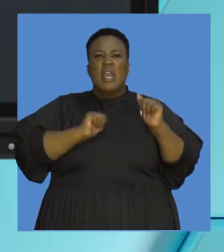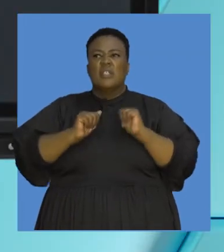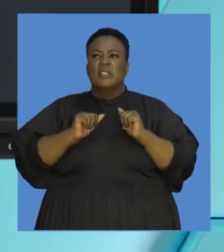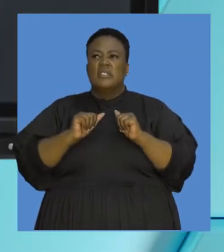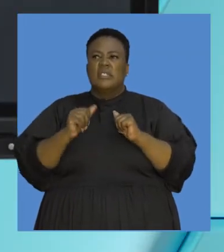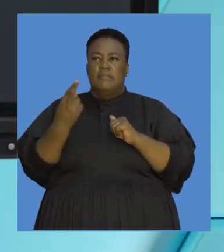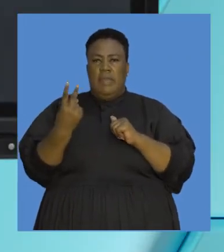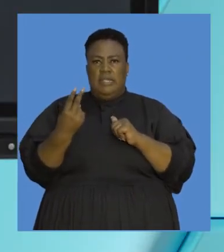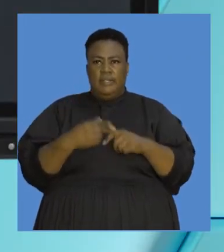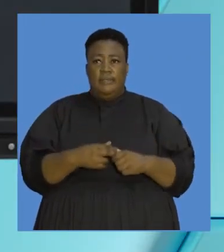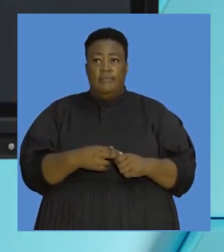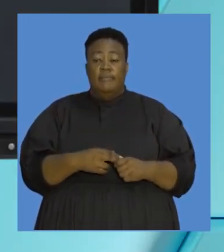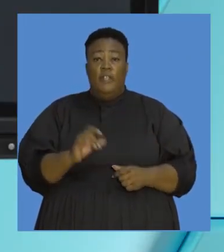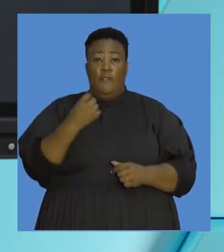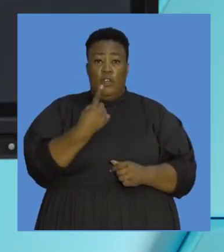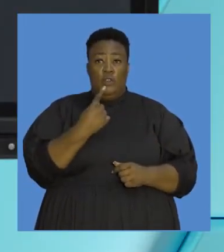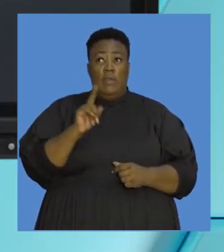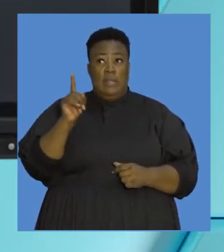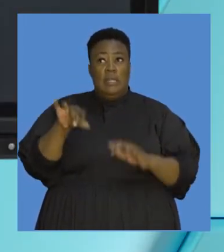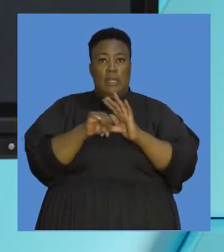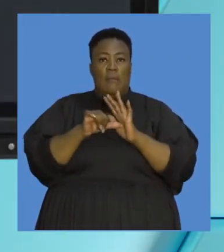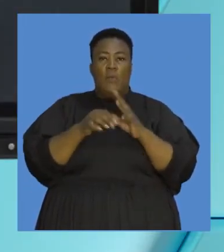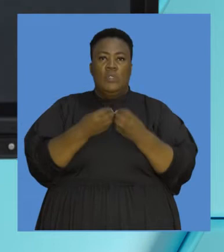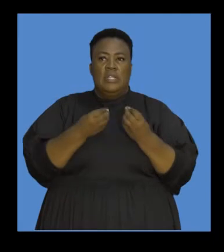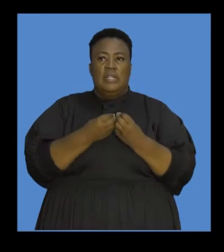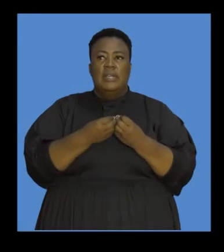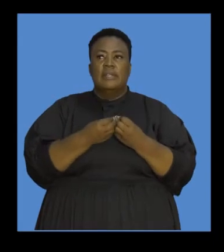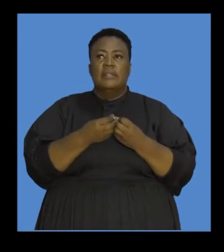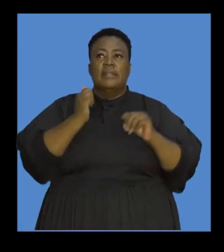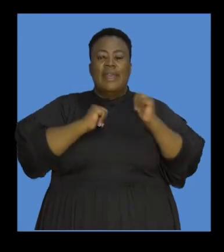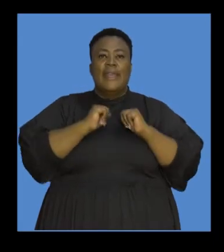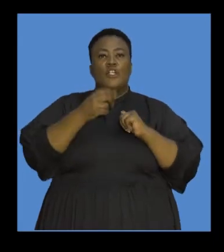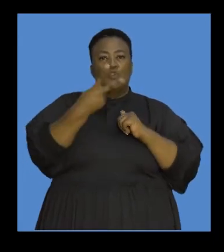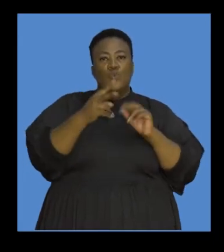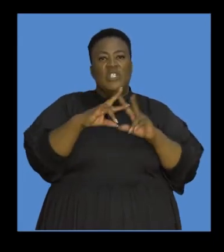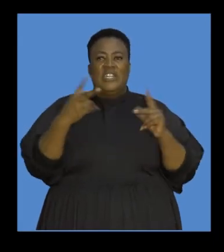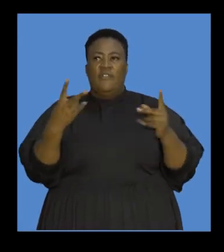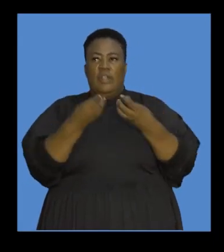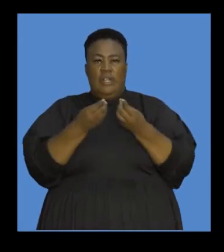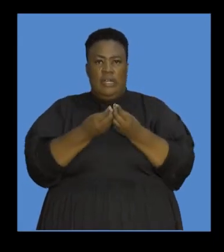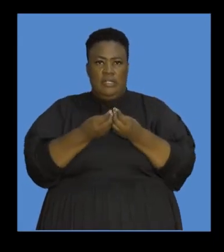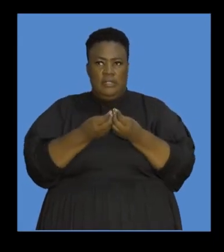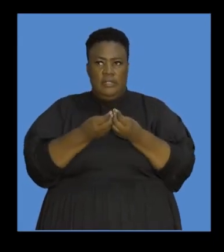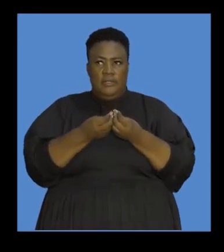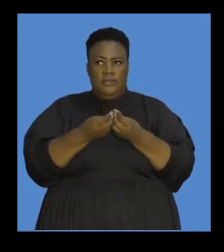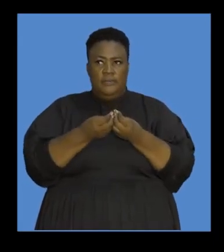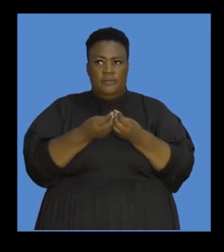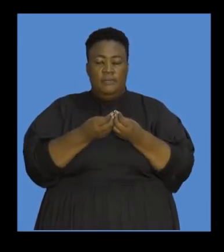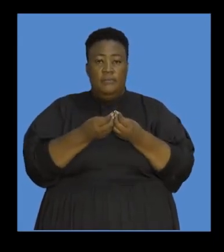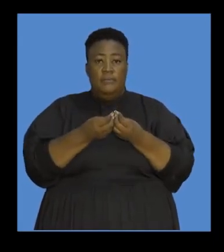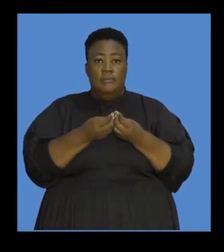like these are known as force pairs. First of all, this is the important thing. They act on two